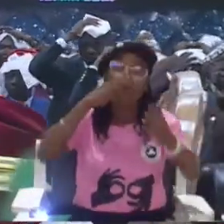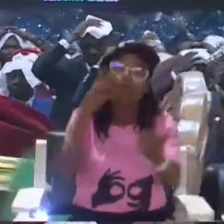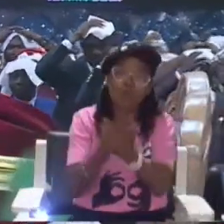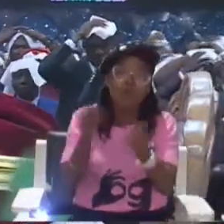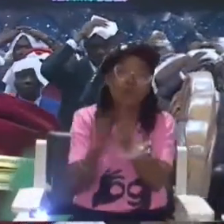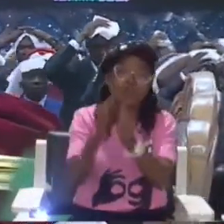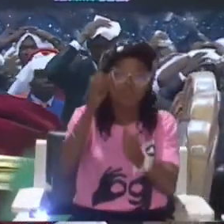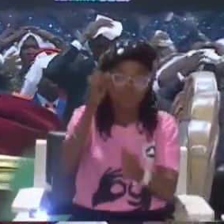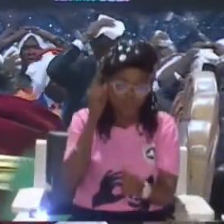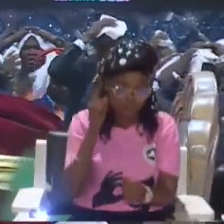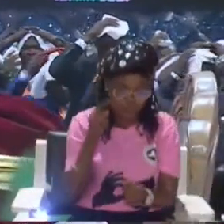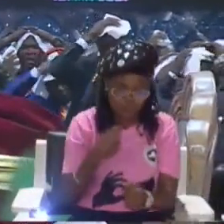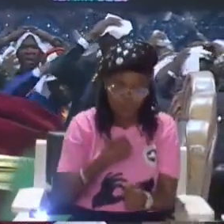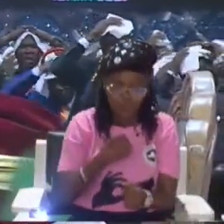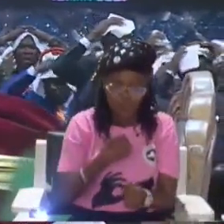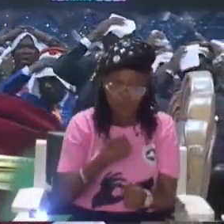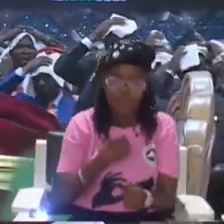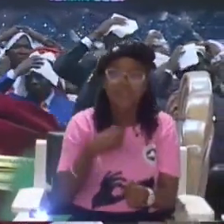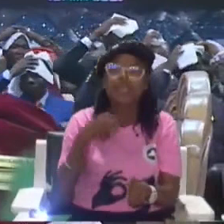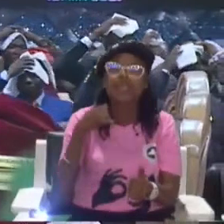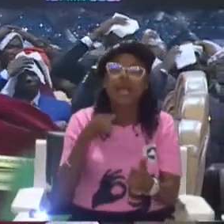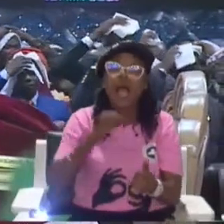fun oni. You become